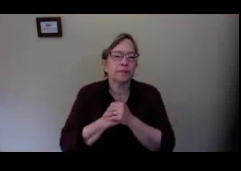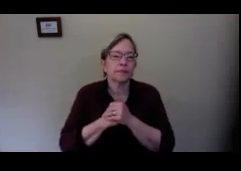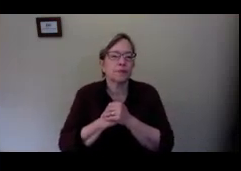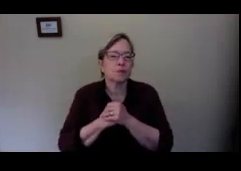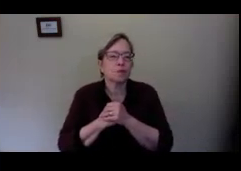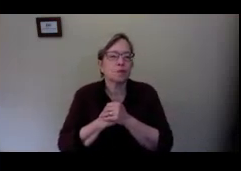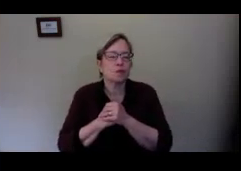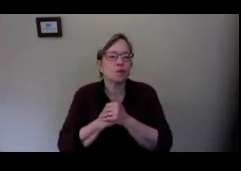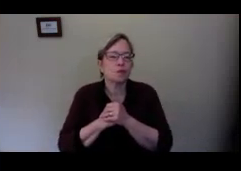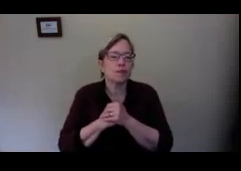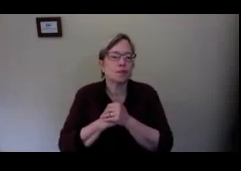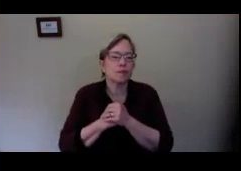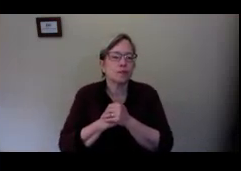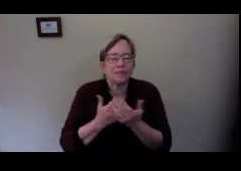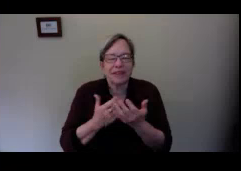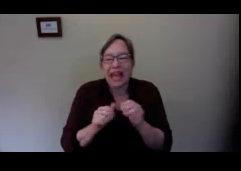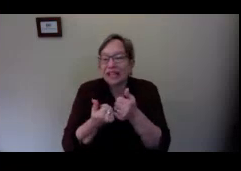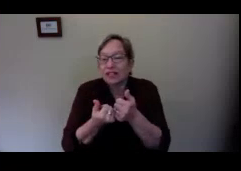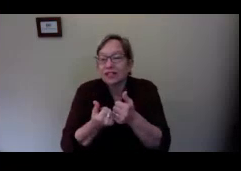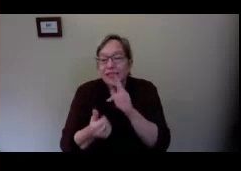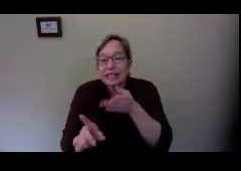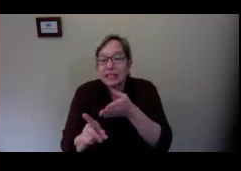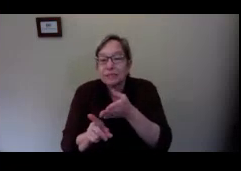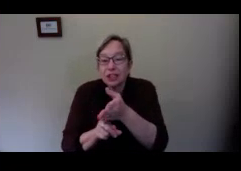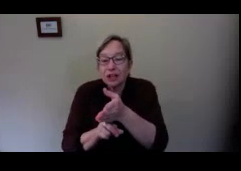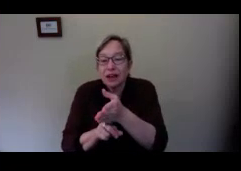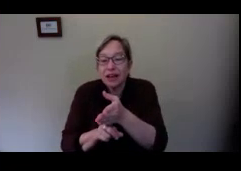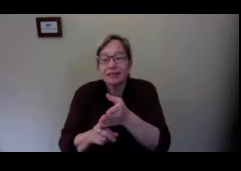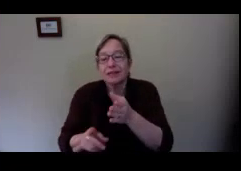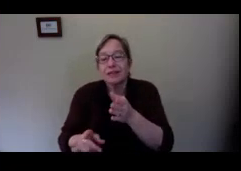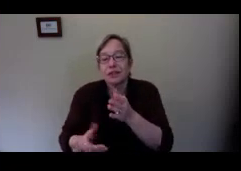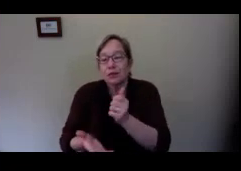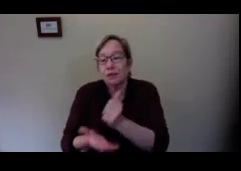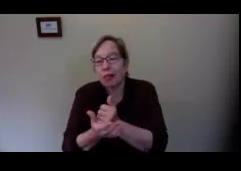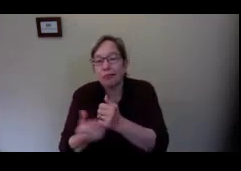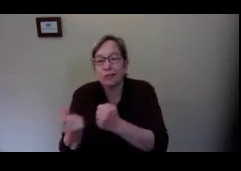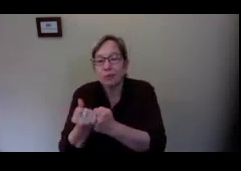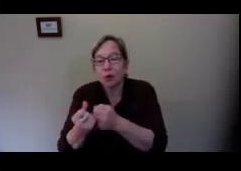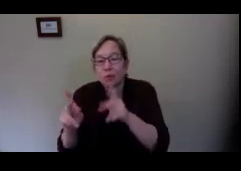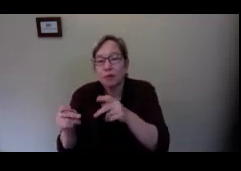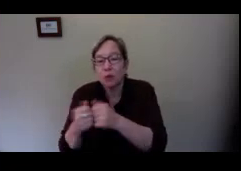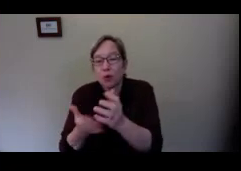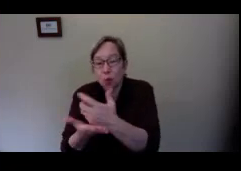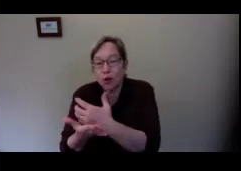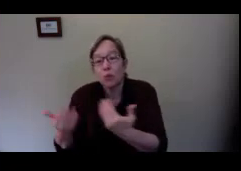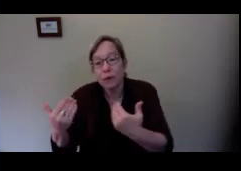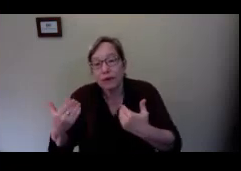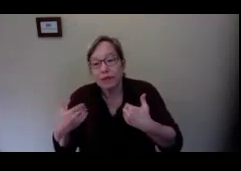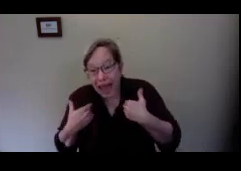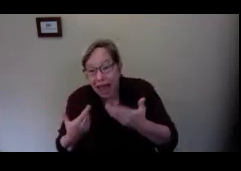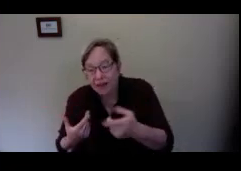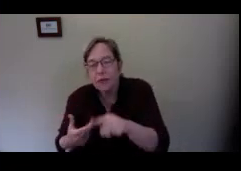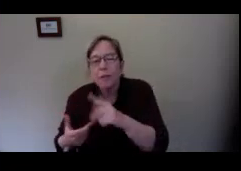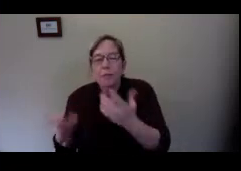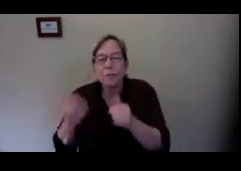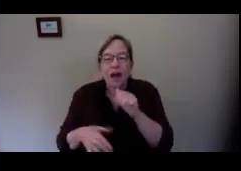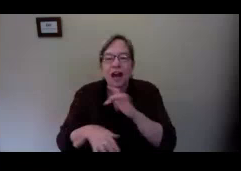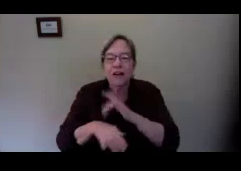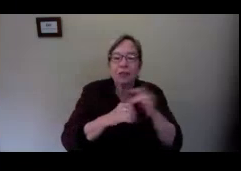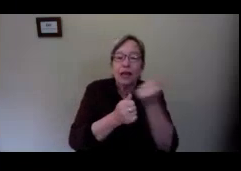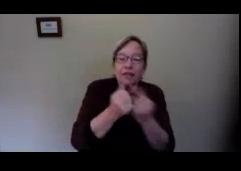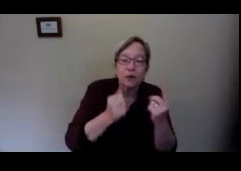even agencies that specialize in assisting people with hoarding, they do exist, but they may not be available